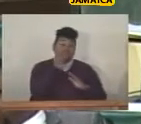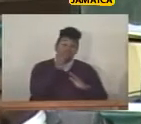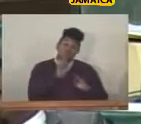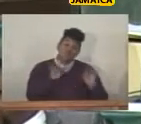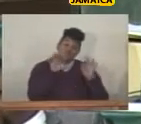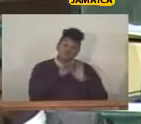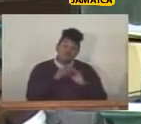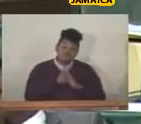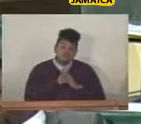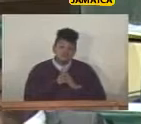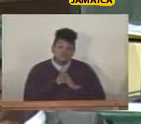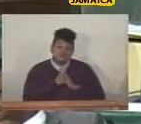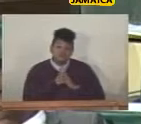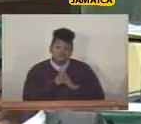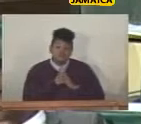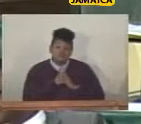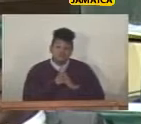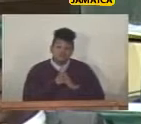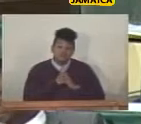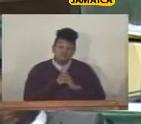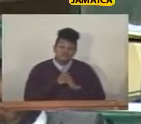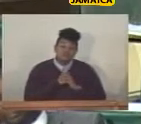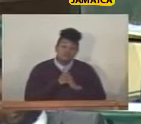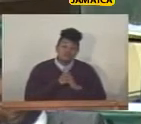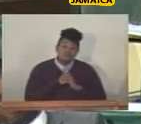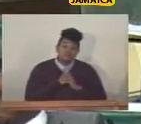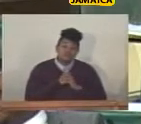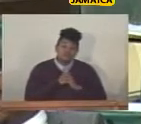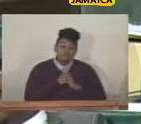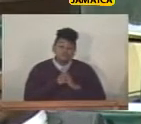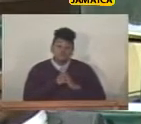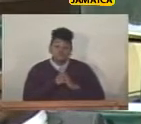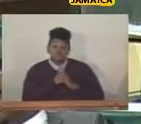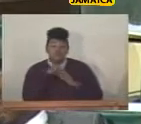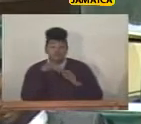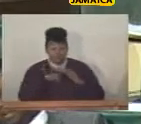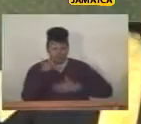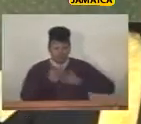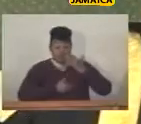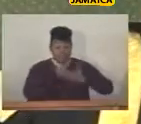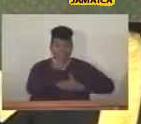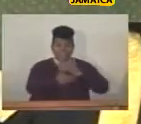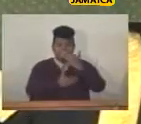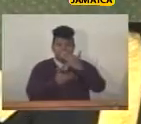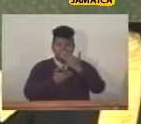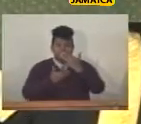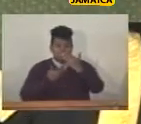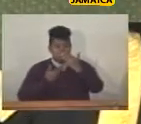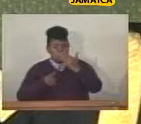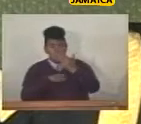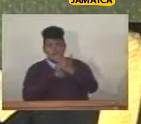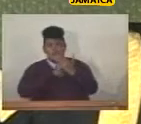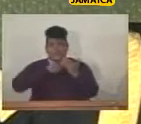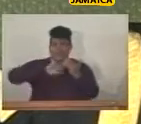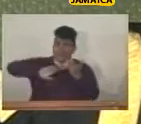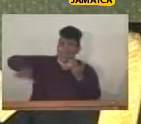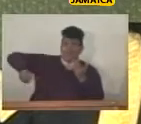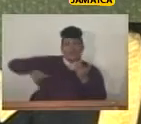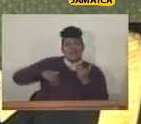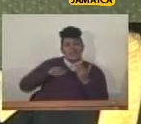important. And if in this process we alienate